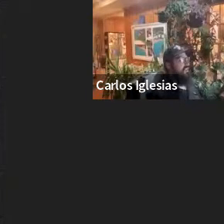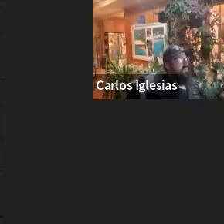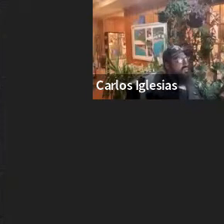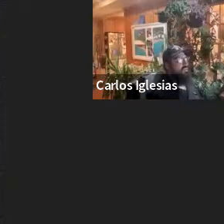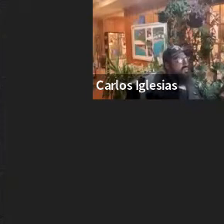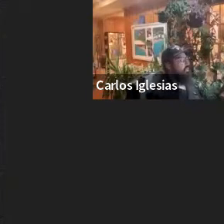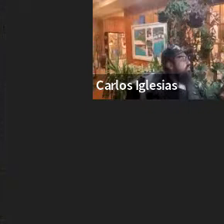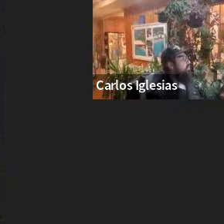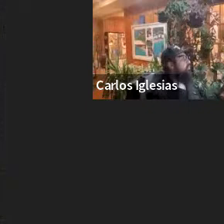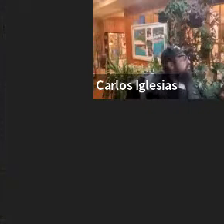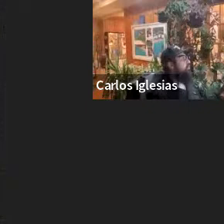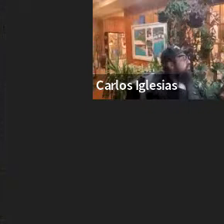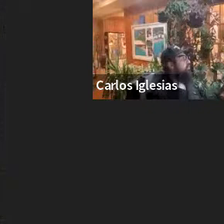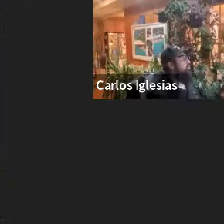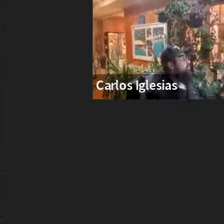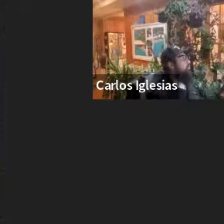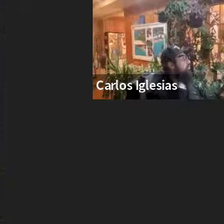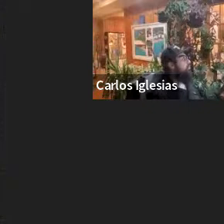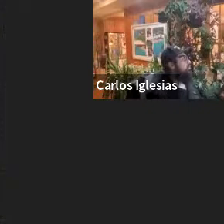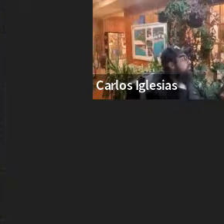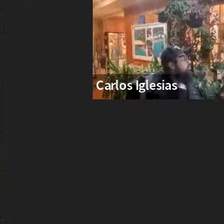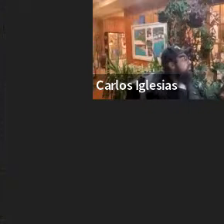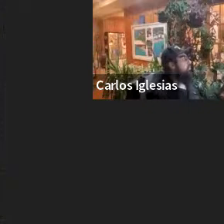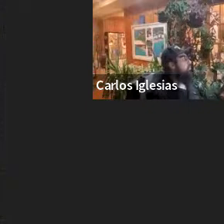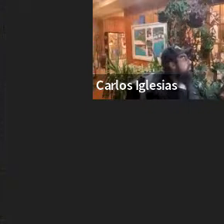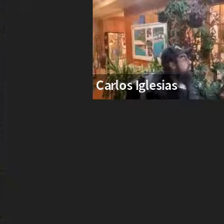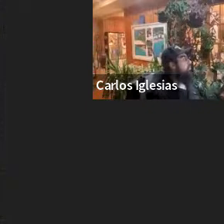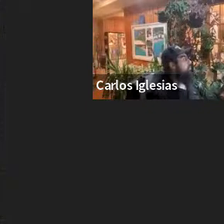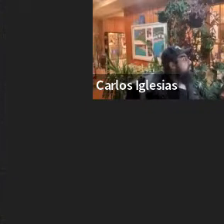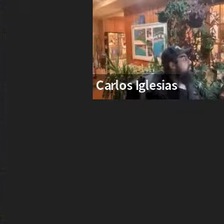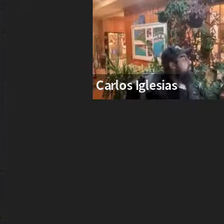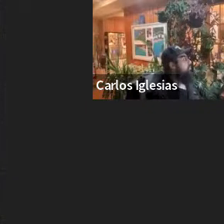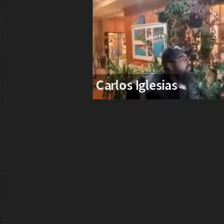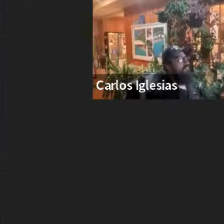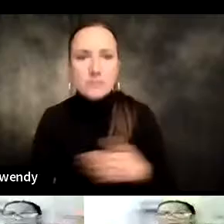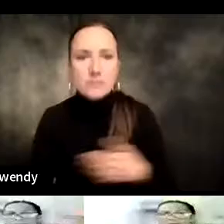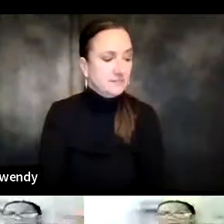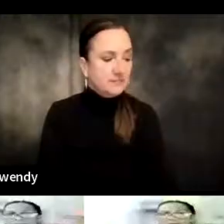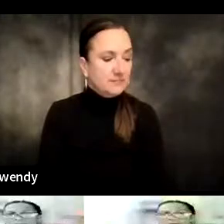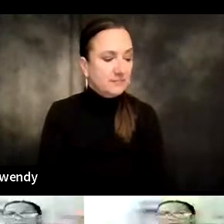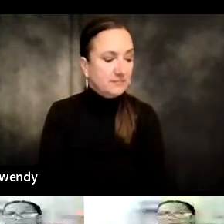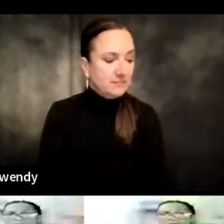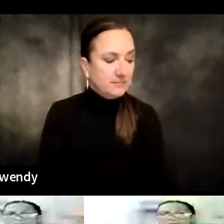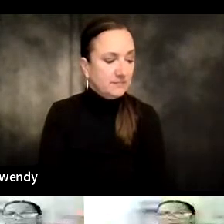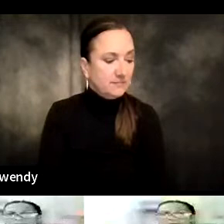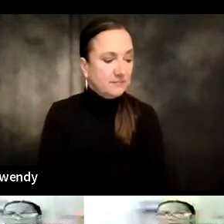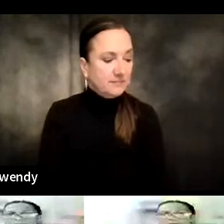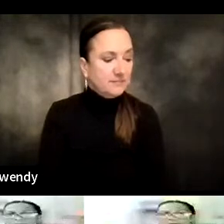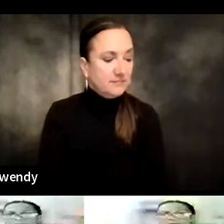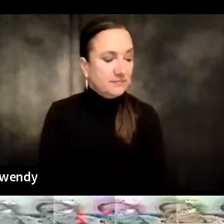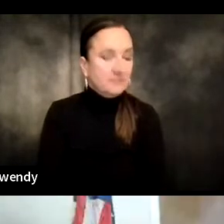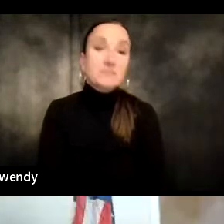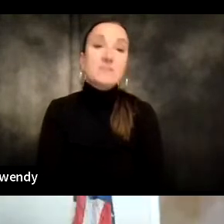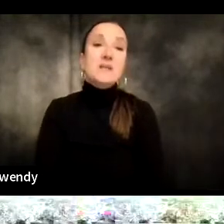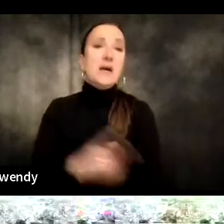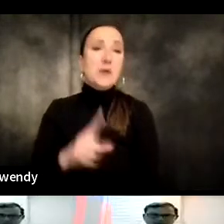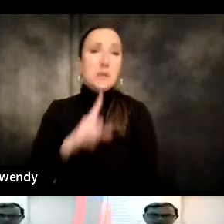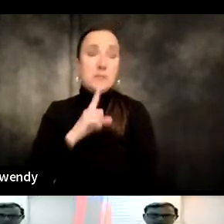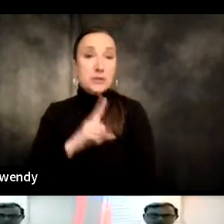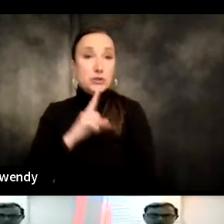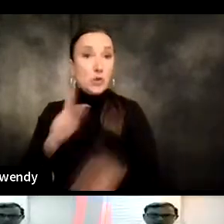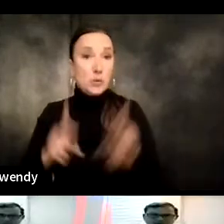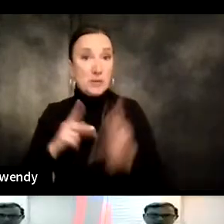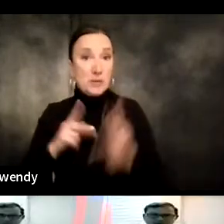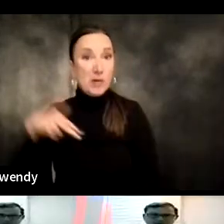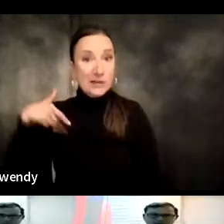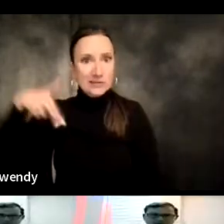that I can share. Bear with me one moment. Because I just want to make sure that pedestrians can still get down the sidewalk,